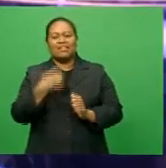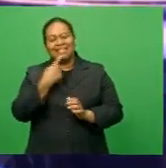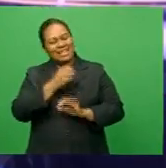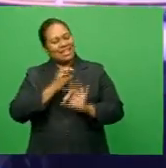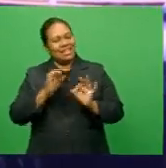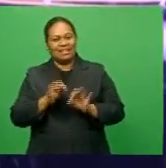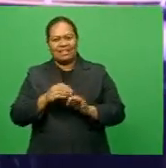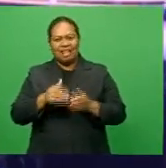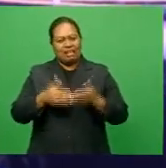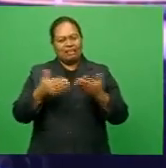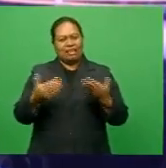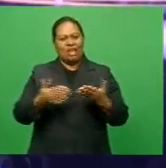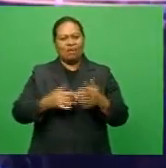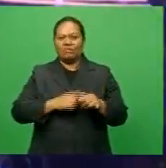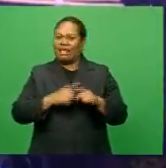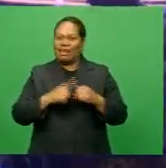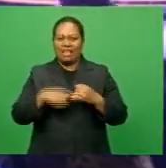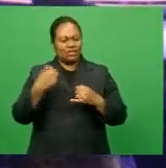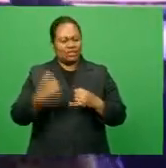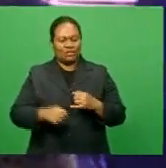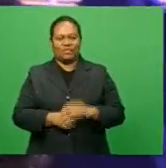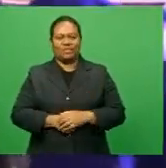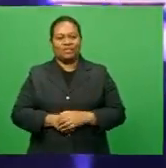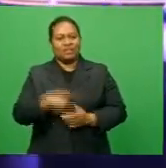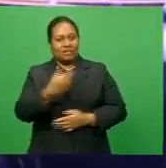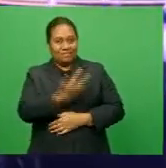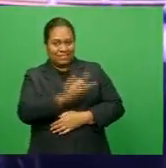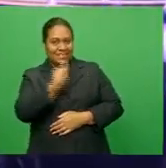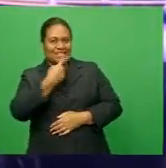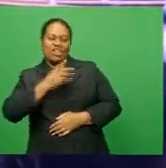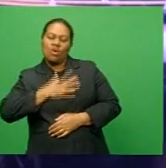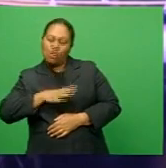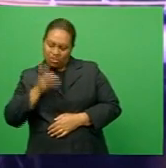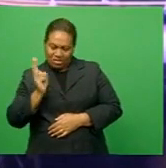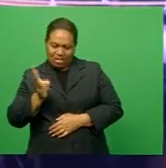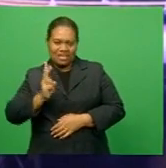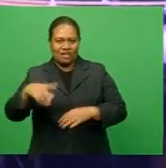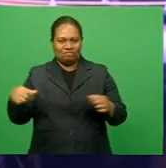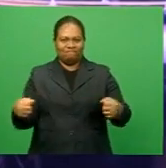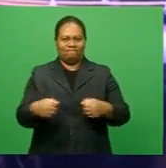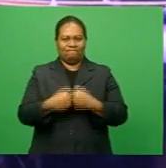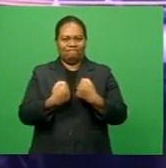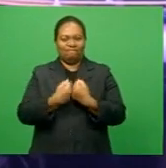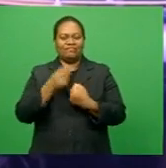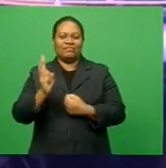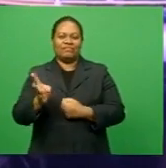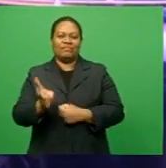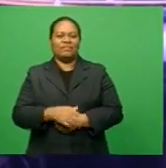him. But I'd really love to fight Alfredi again. I know I got him a few times,